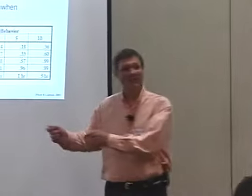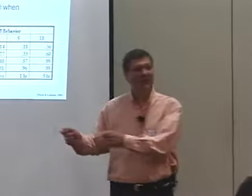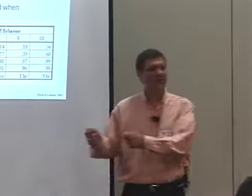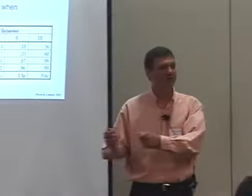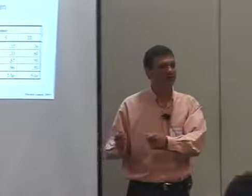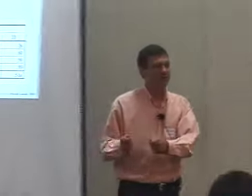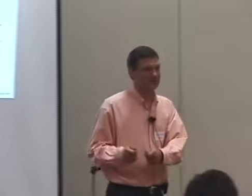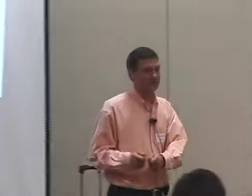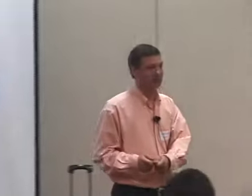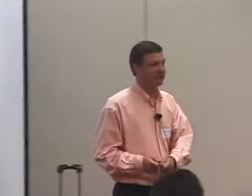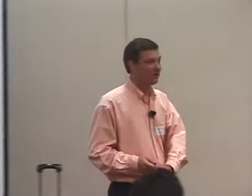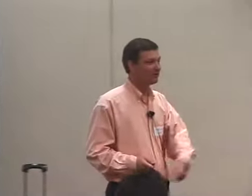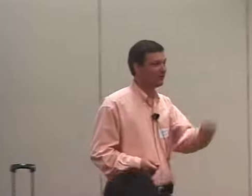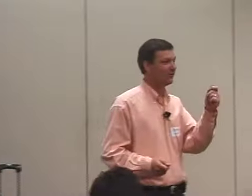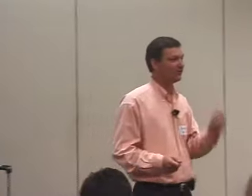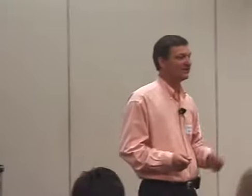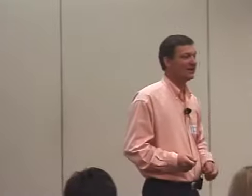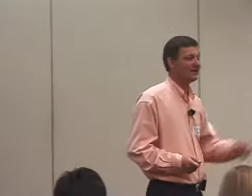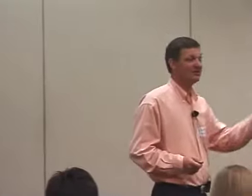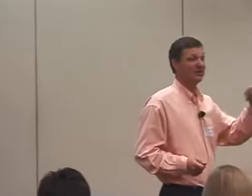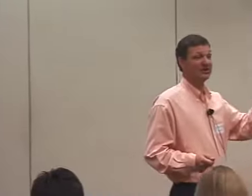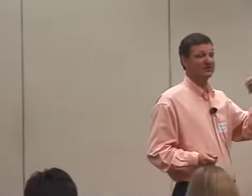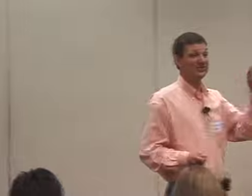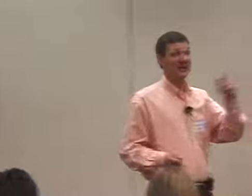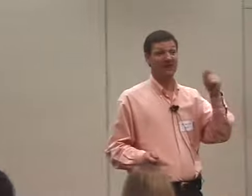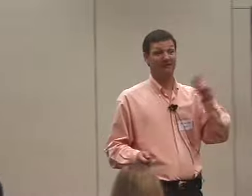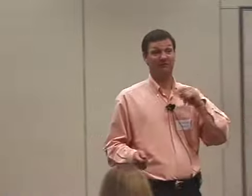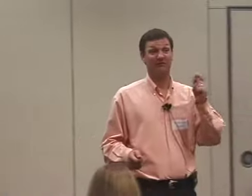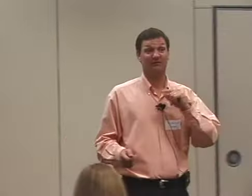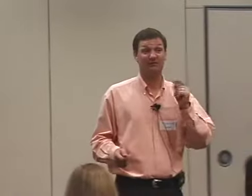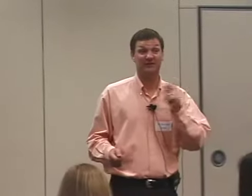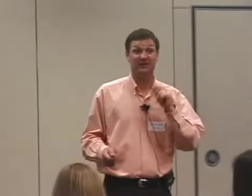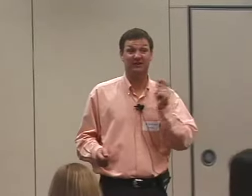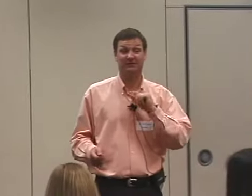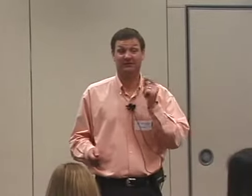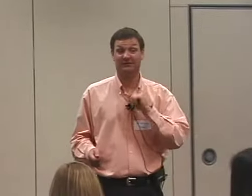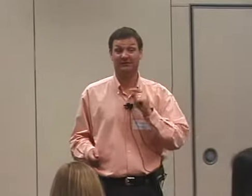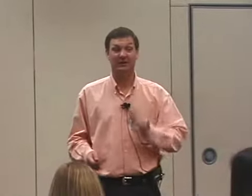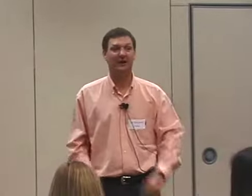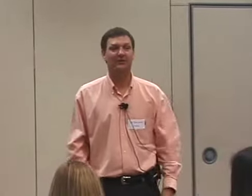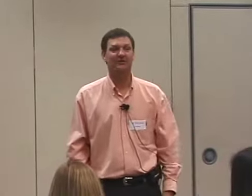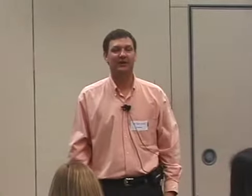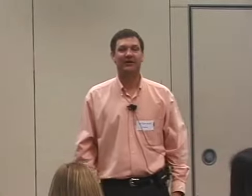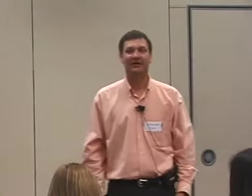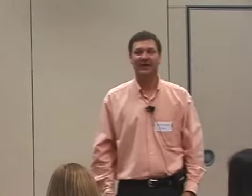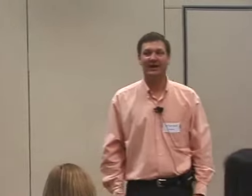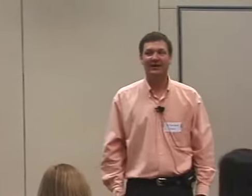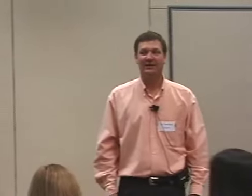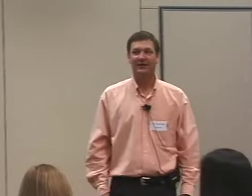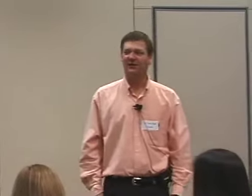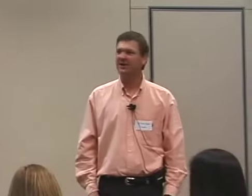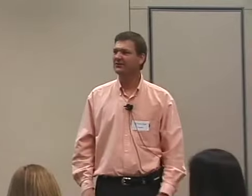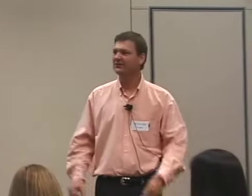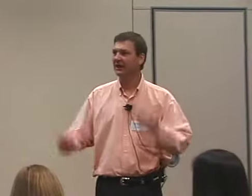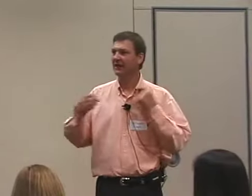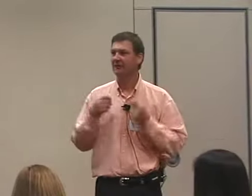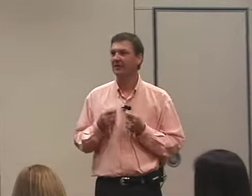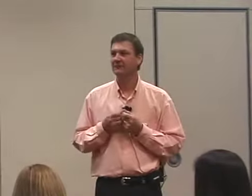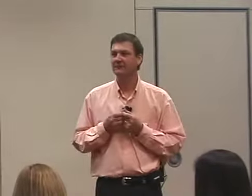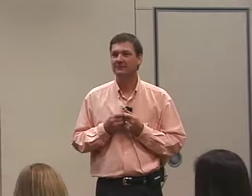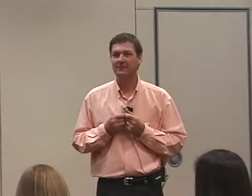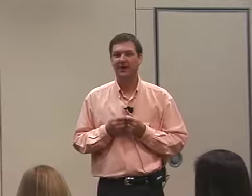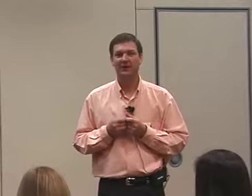take me down to your classroom, they open the door and say, here's the guy from the university that's certified, and you say, oh yeah, and all the kids are staring